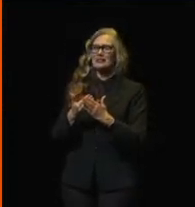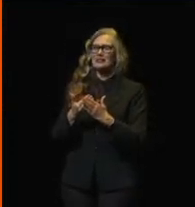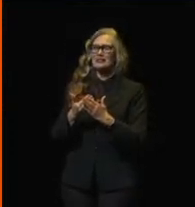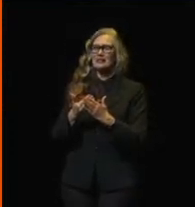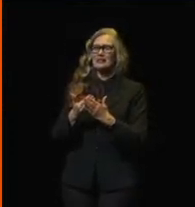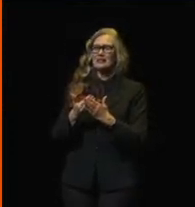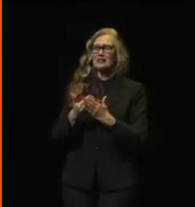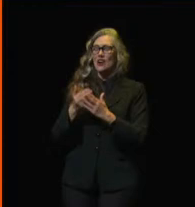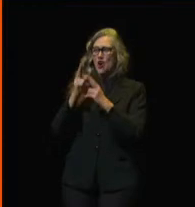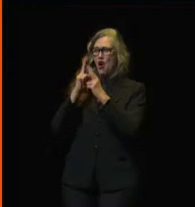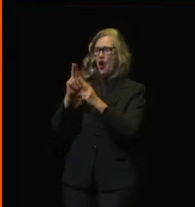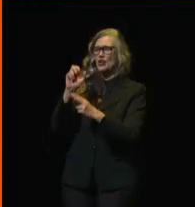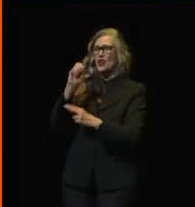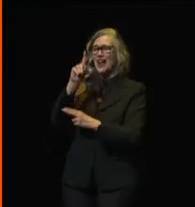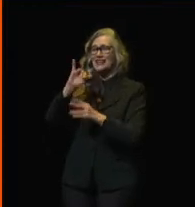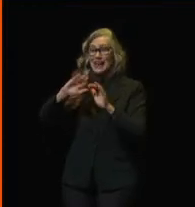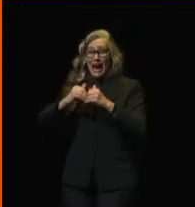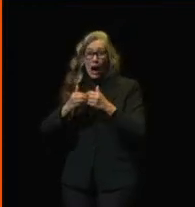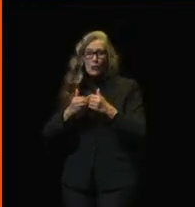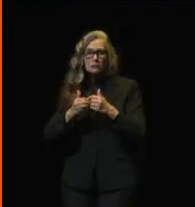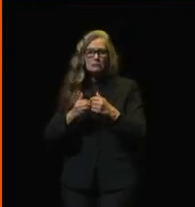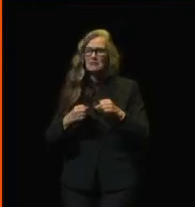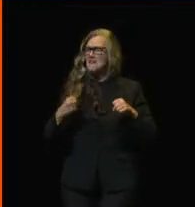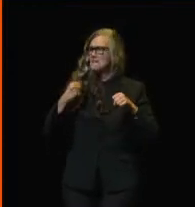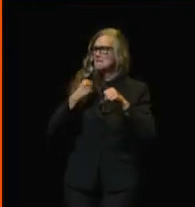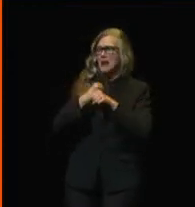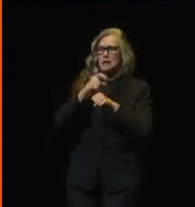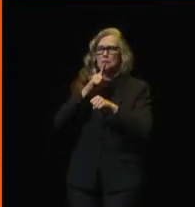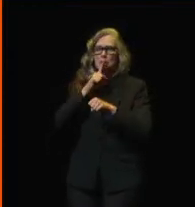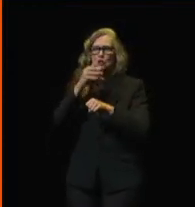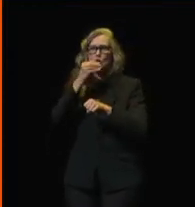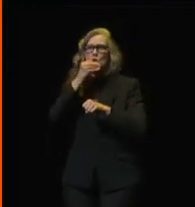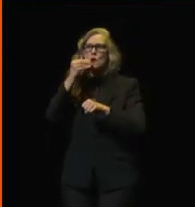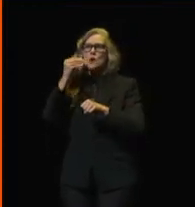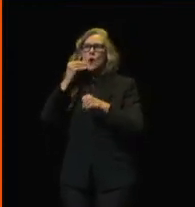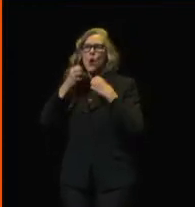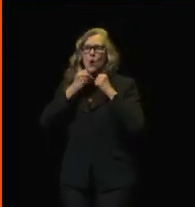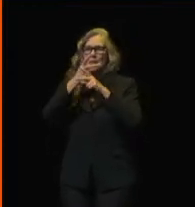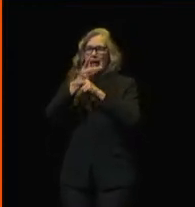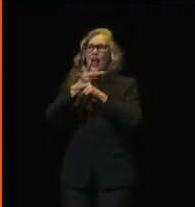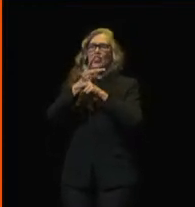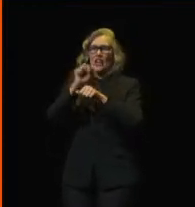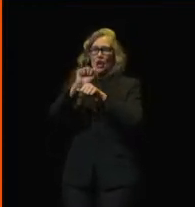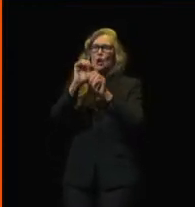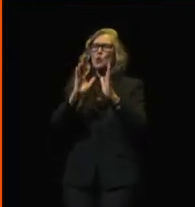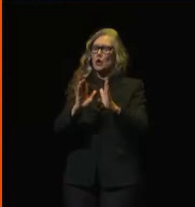the wages and the benefits that they deserve.